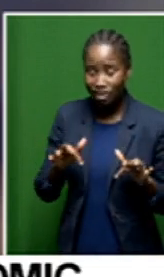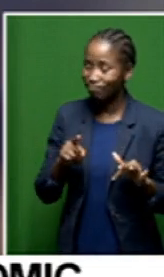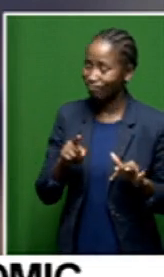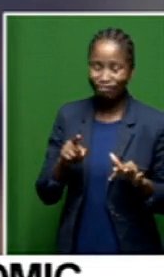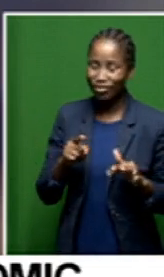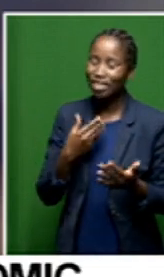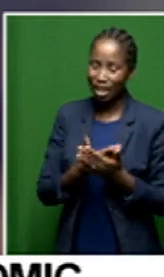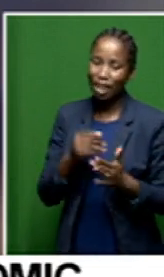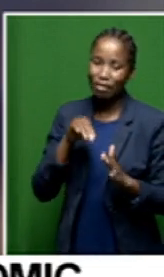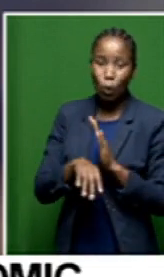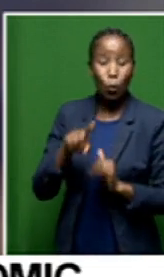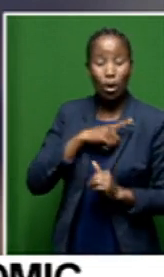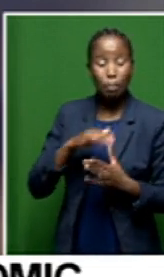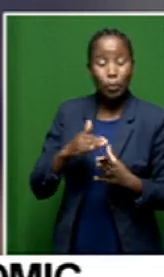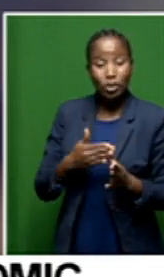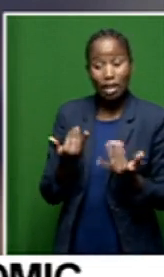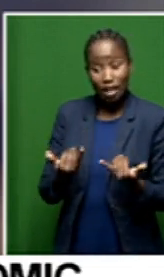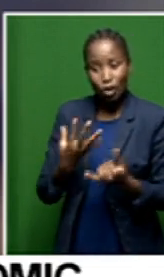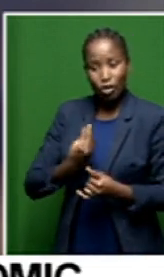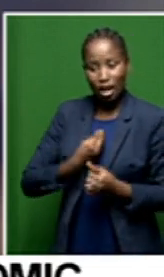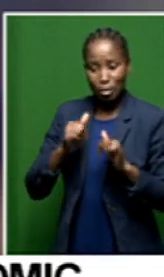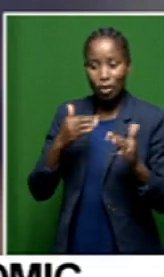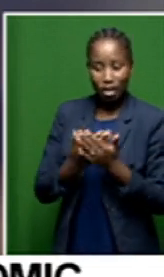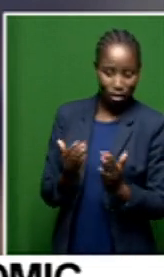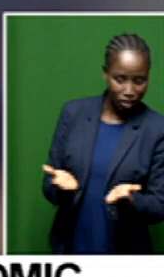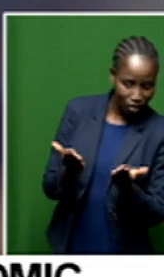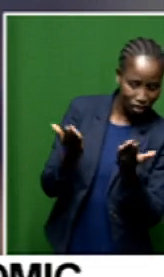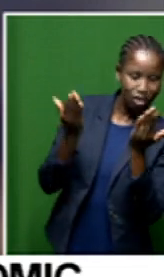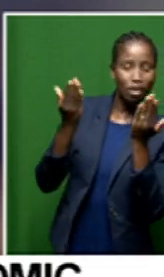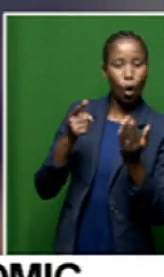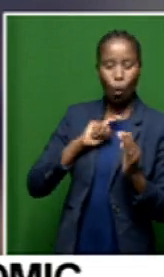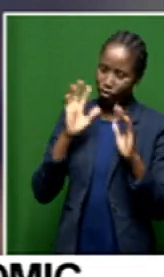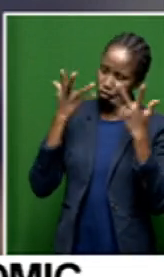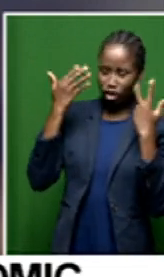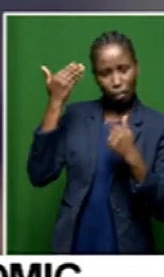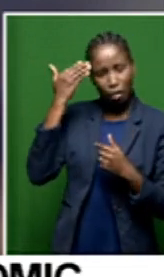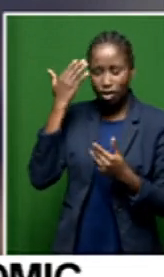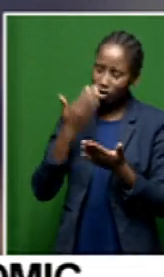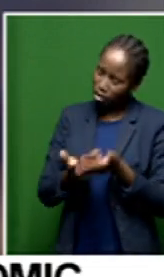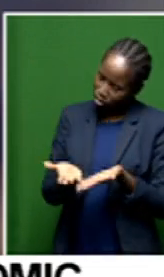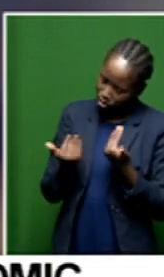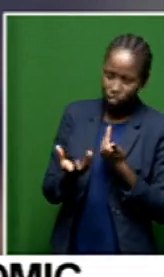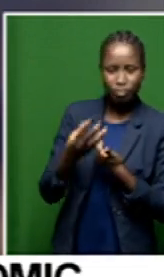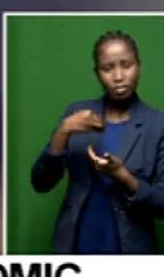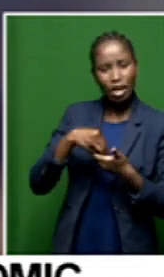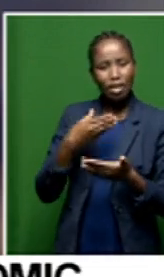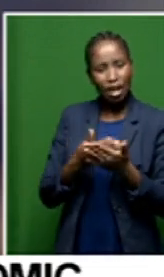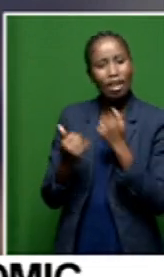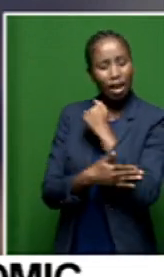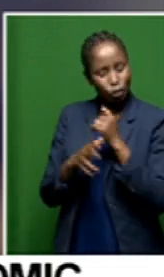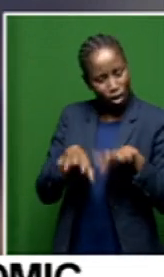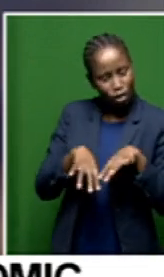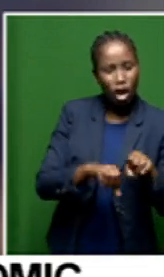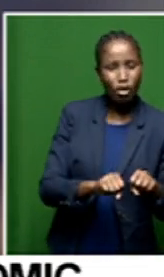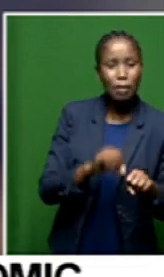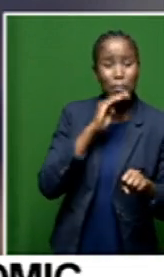space for them to really bring in all of these innovations, smart thinking, fresh thinking. And those are the people who are going to inherit this country. And so let's give